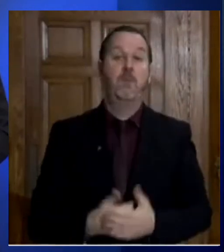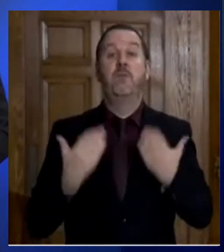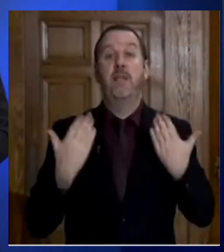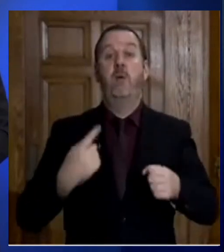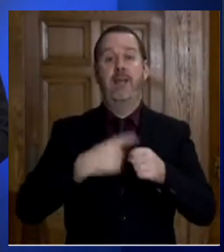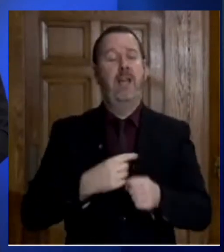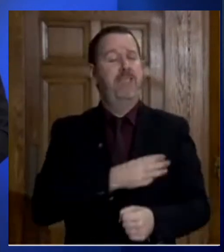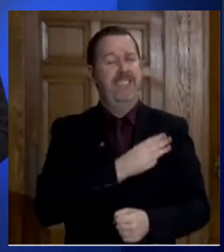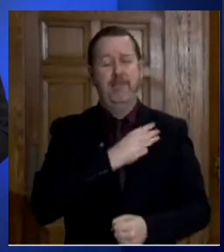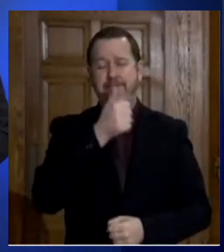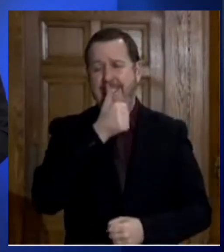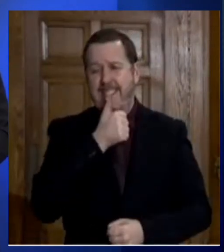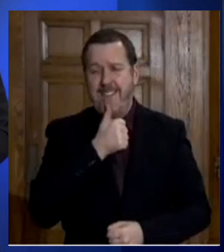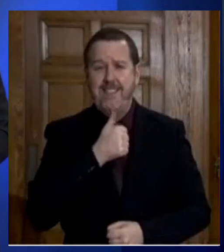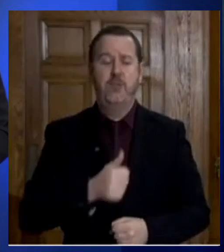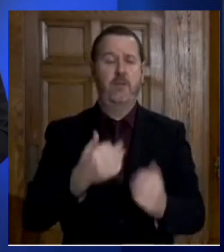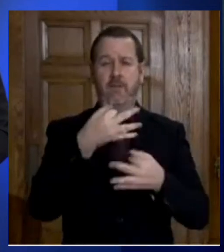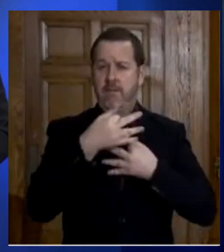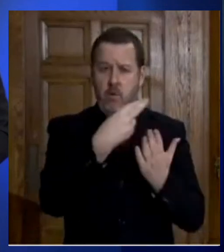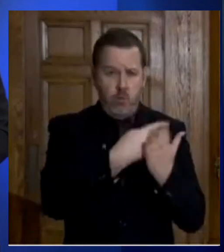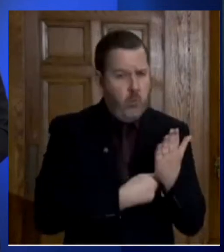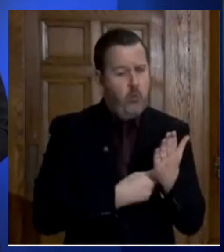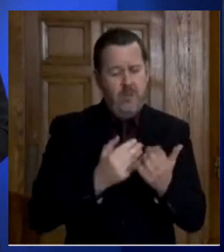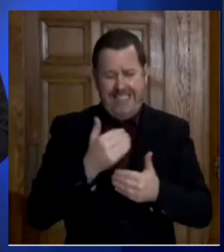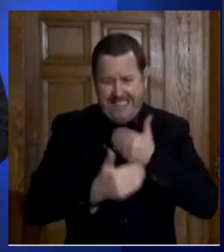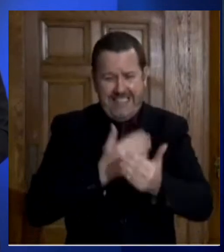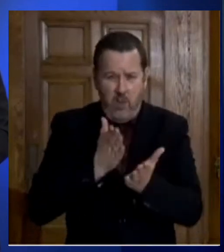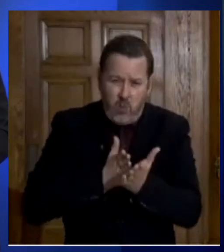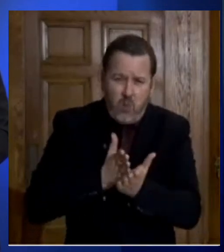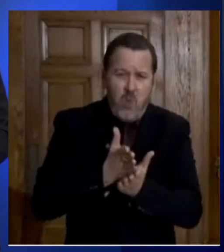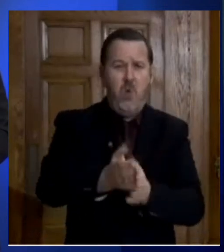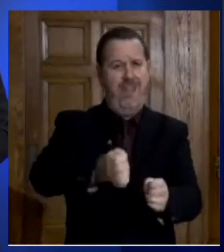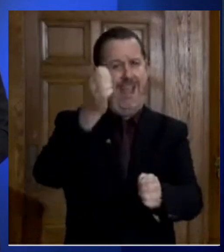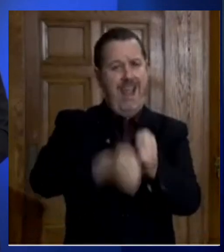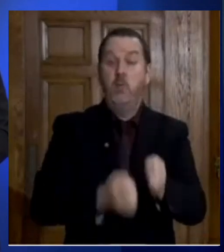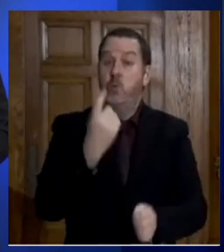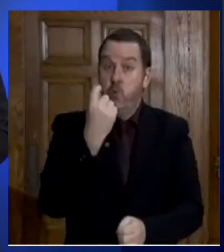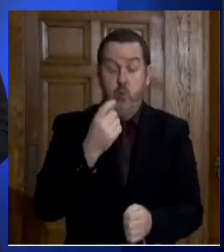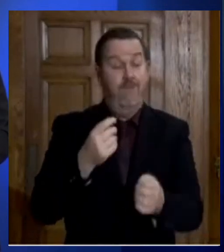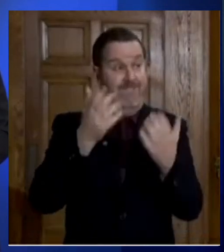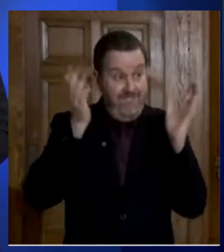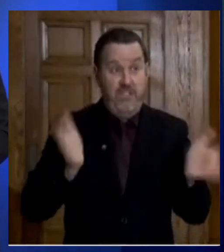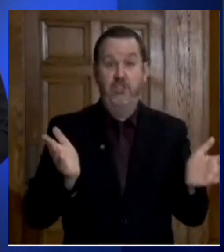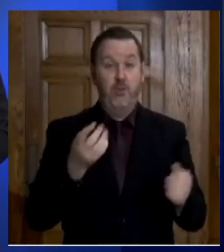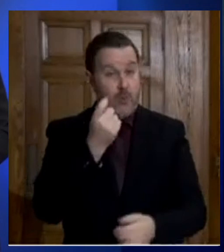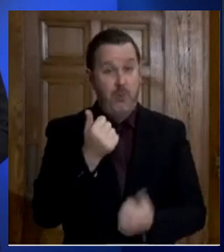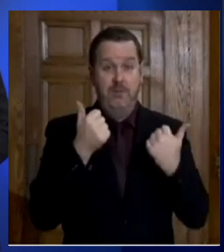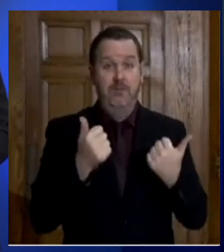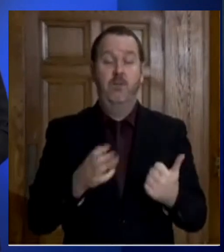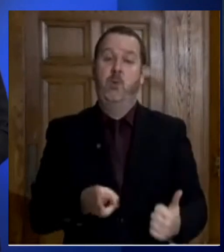it, stay the course, see it to the end. We are almost there. Please stay at